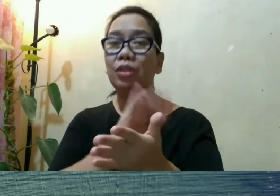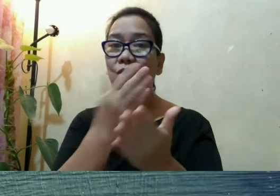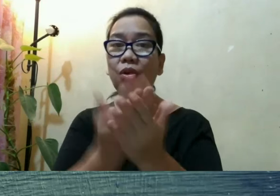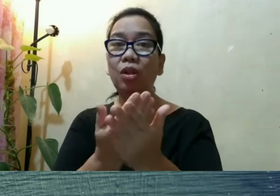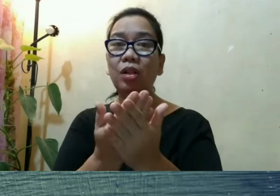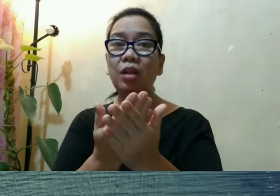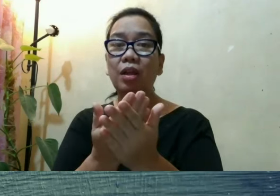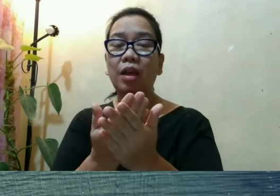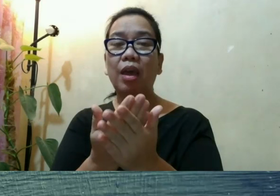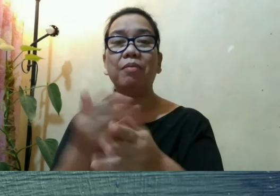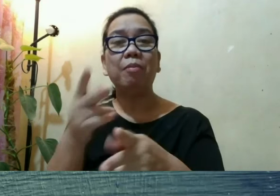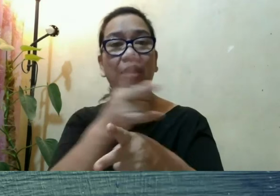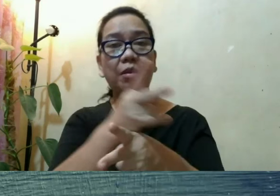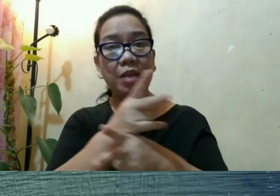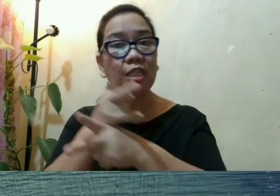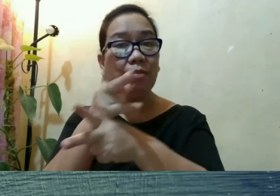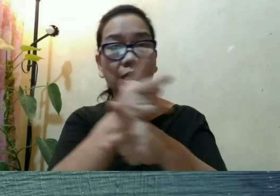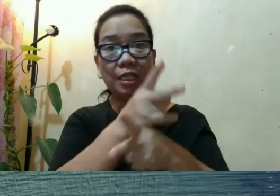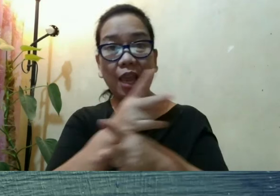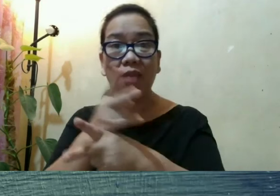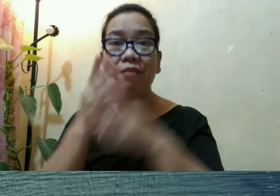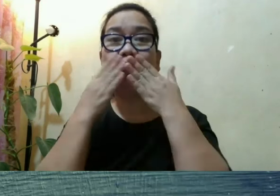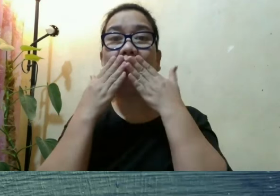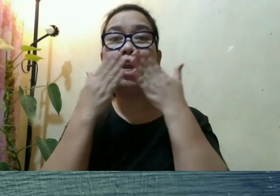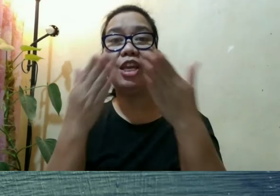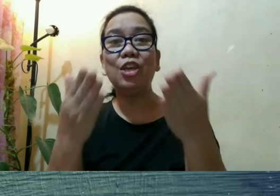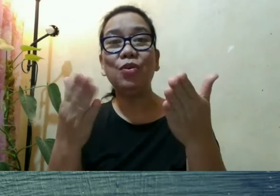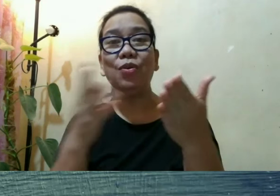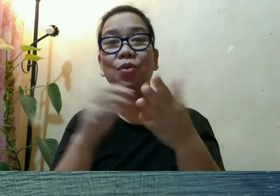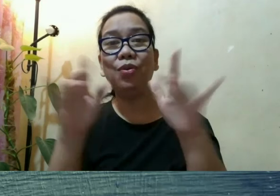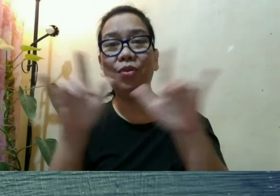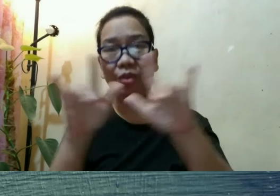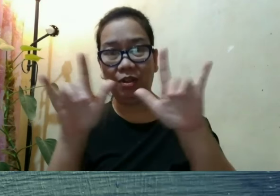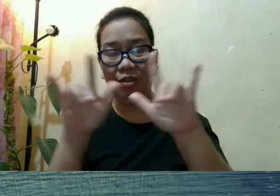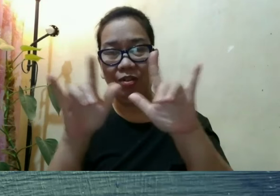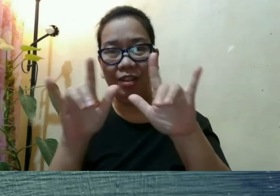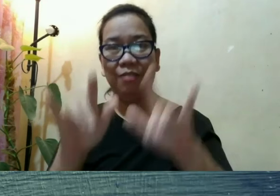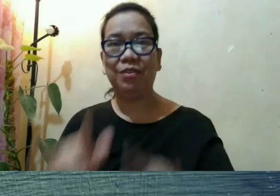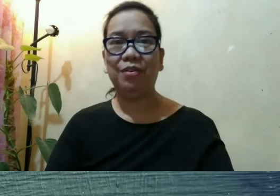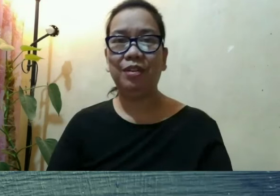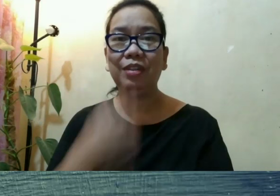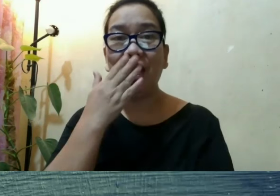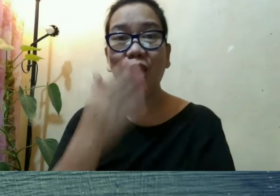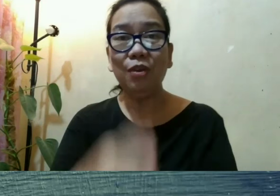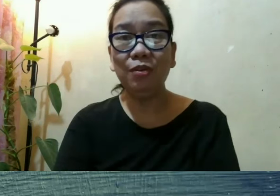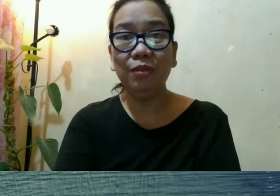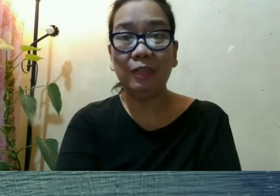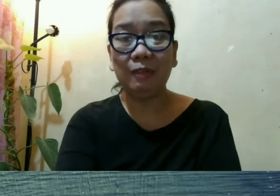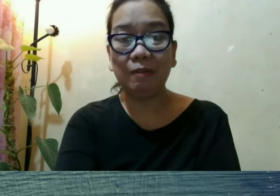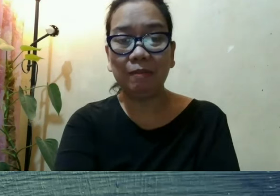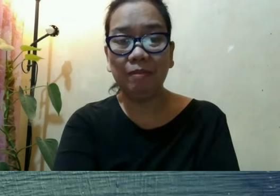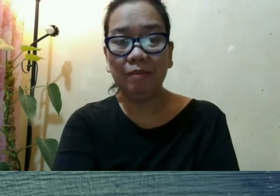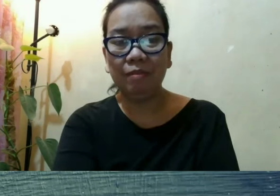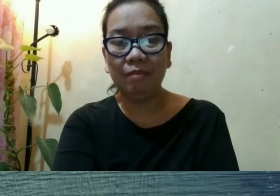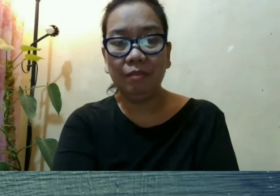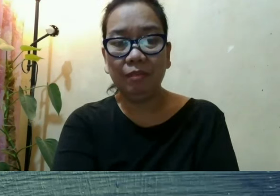so that's all. Everybody, please be safe. Thank you. Thank you.